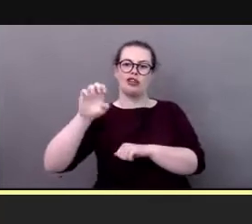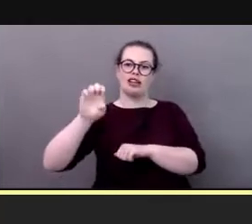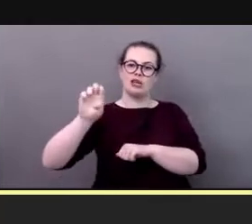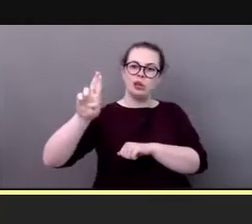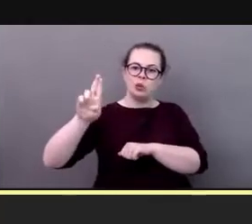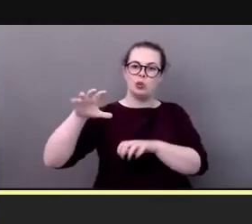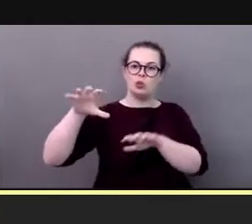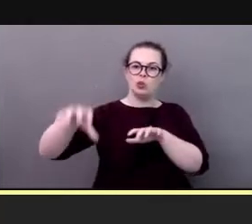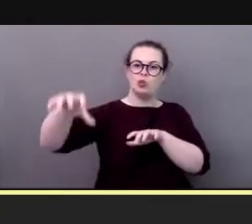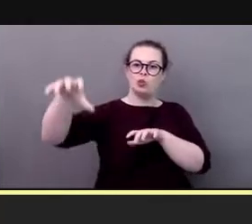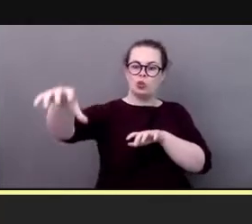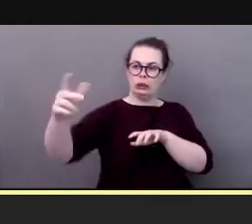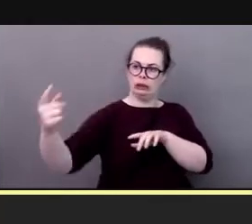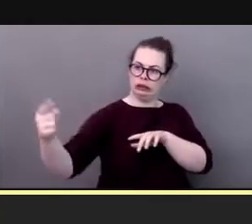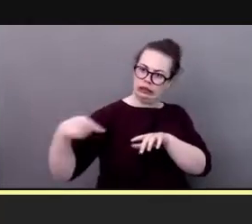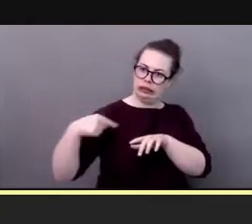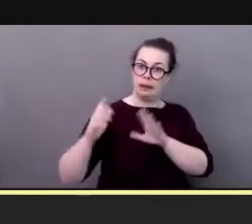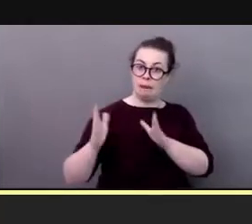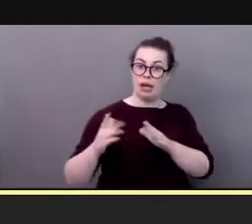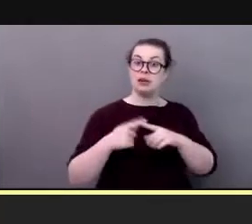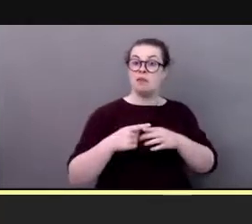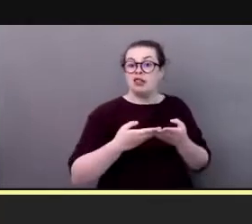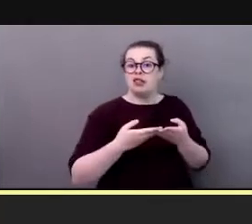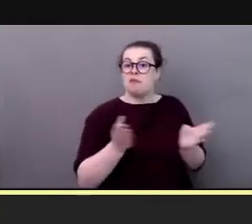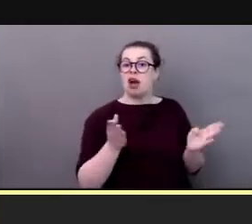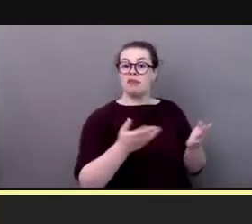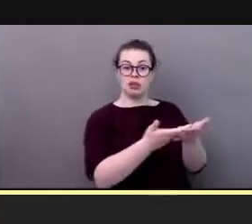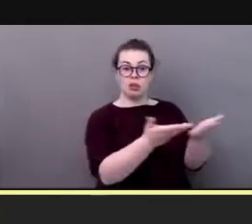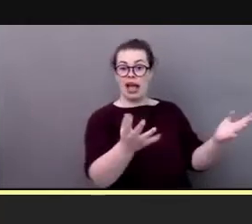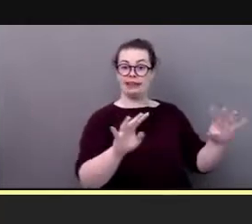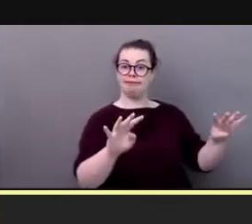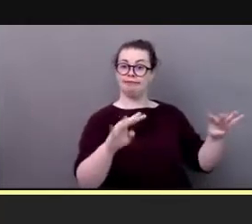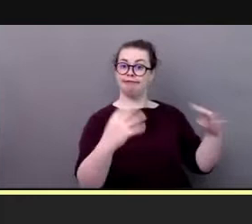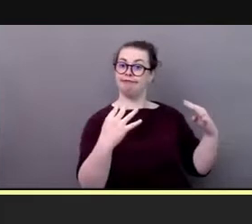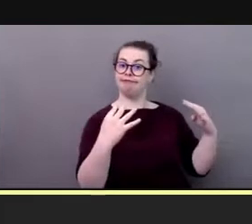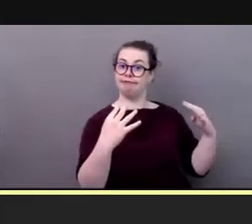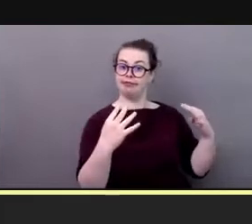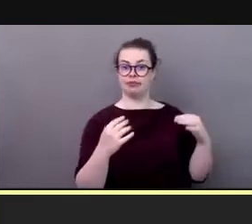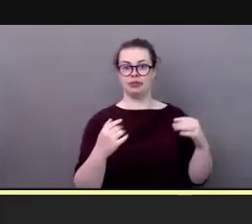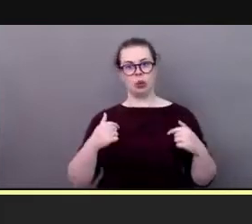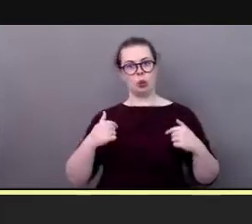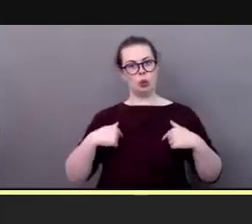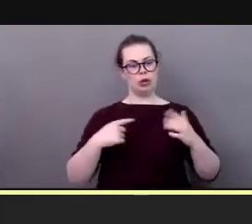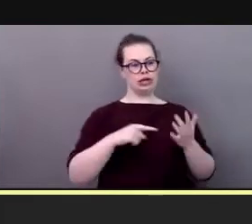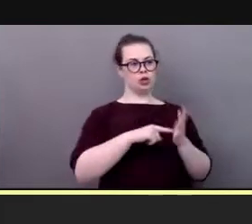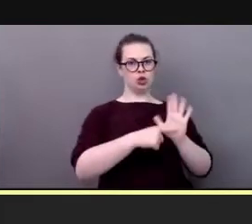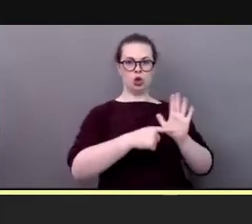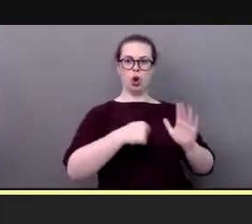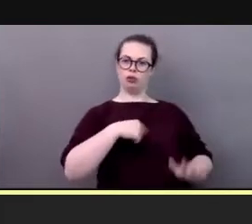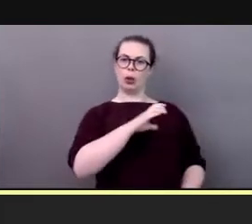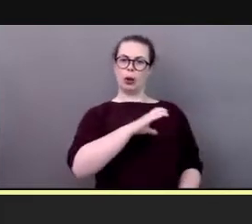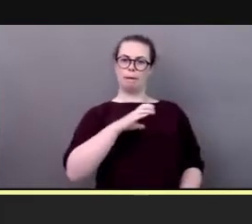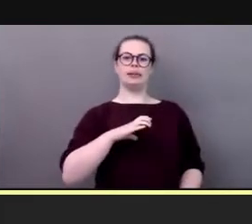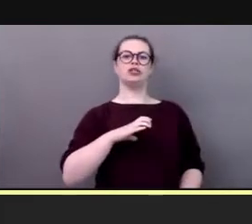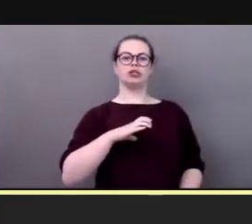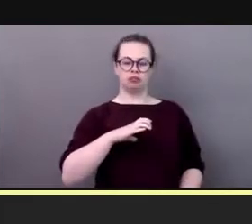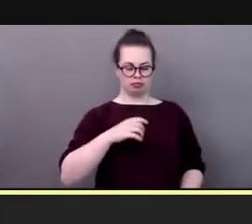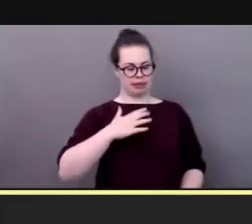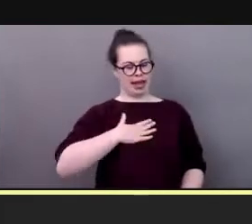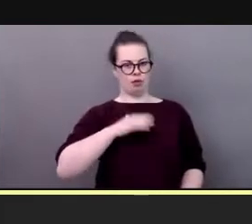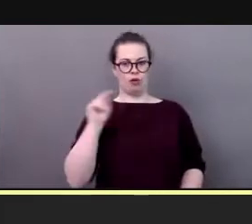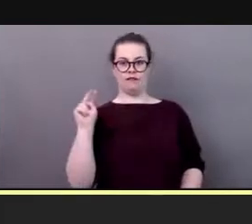public document that then is available to all, that sets a position. And on humanitarian